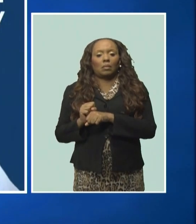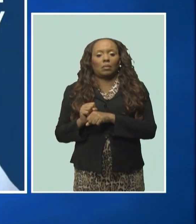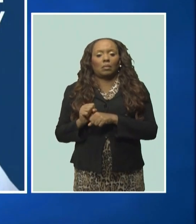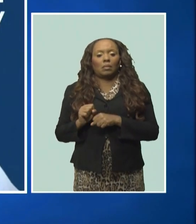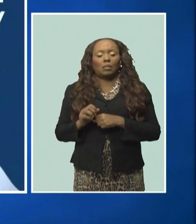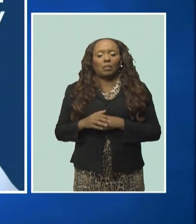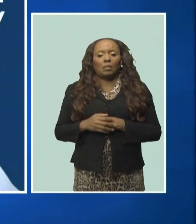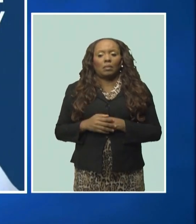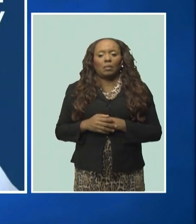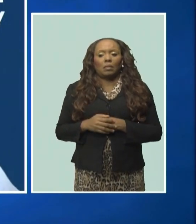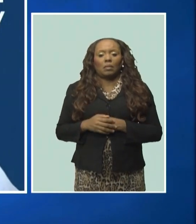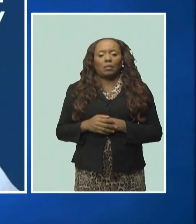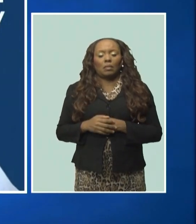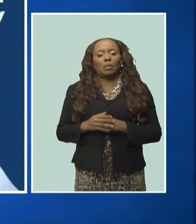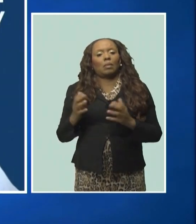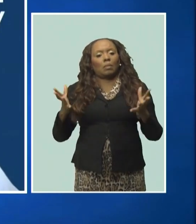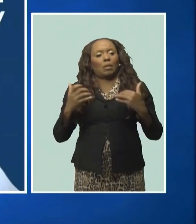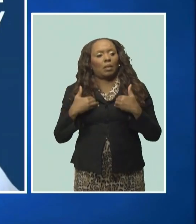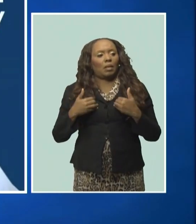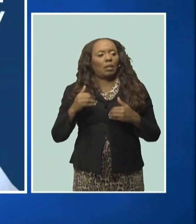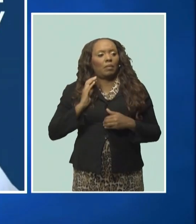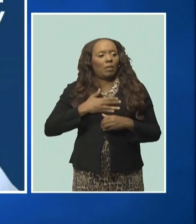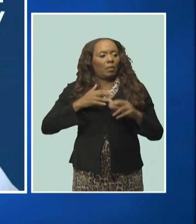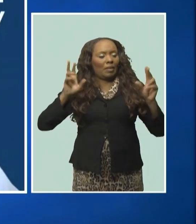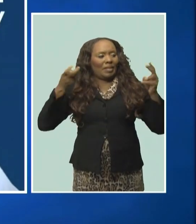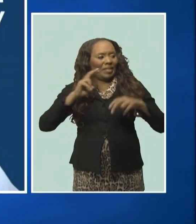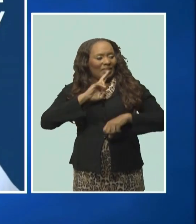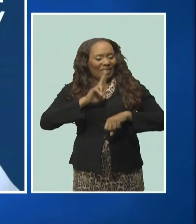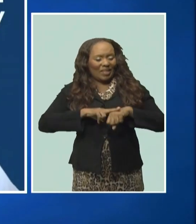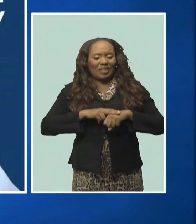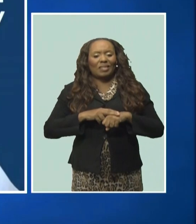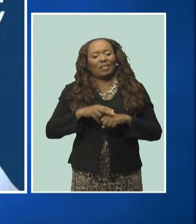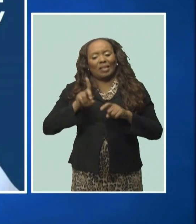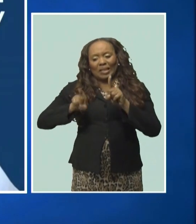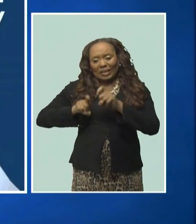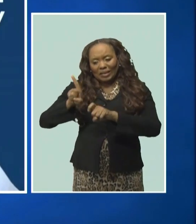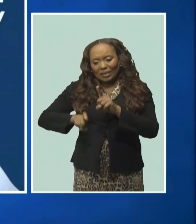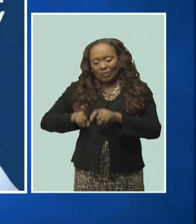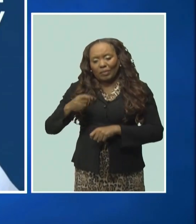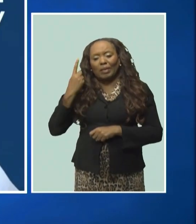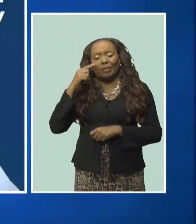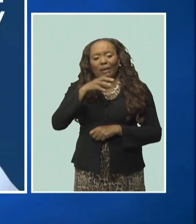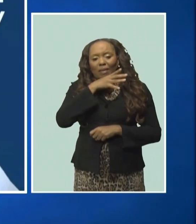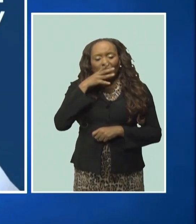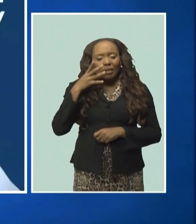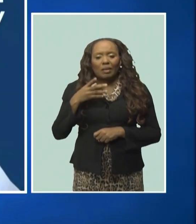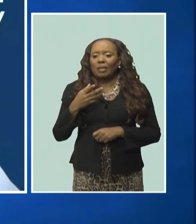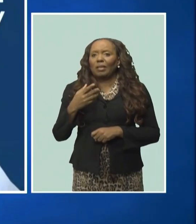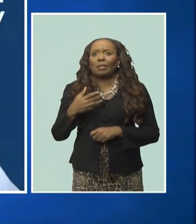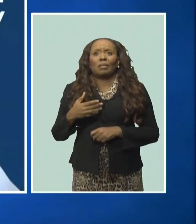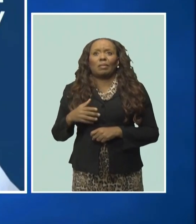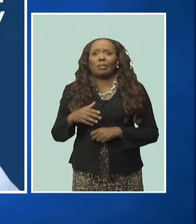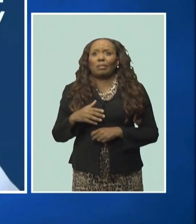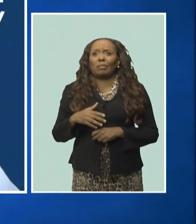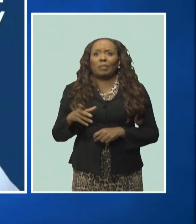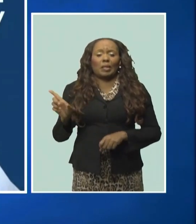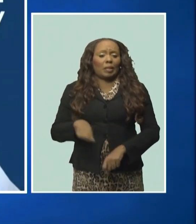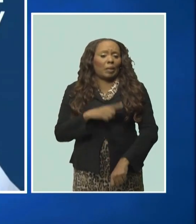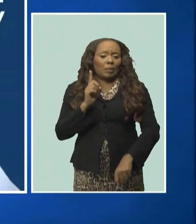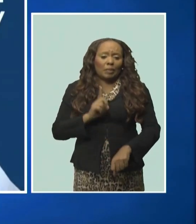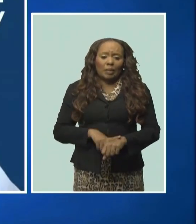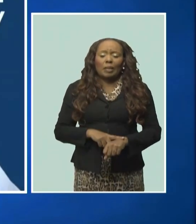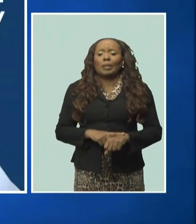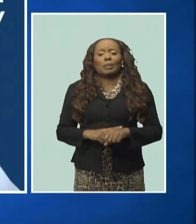our national survey, agricultural census, really conducted. We haven't had one for some time, and they're